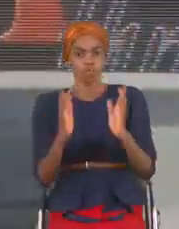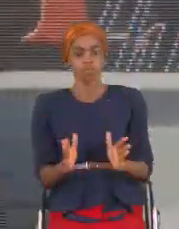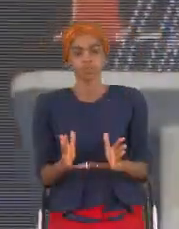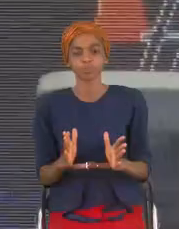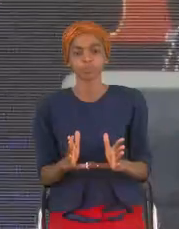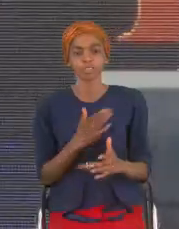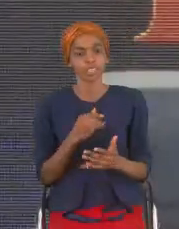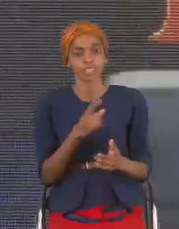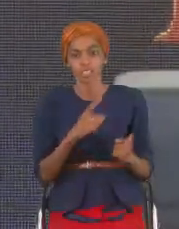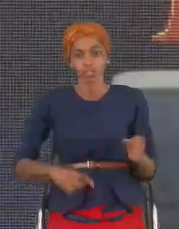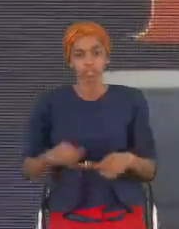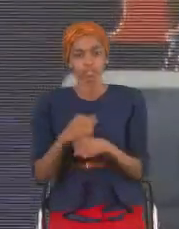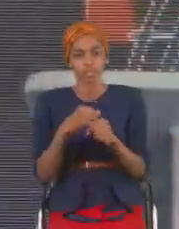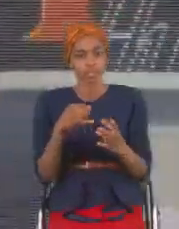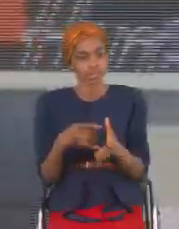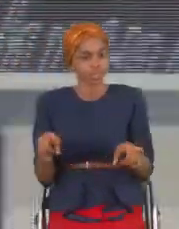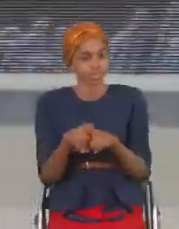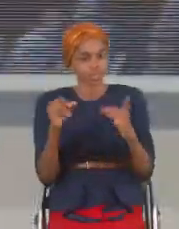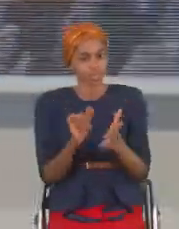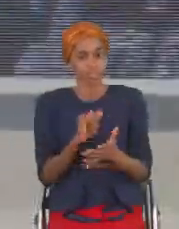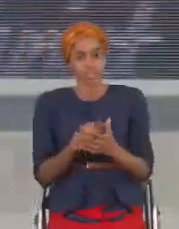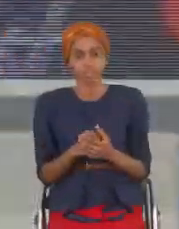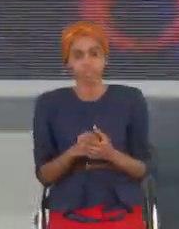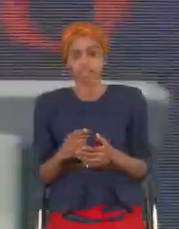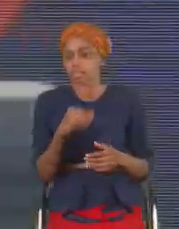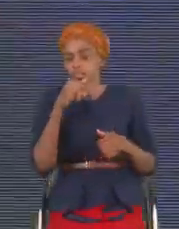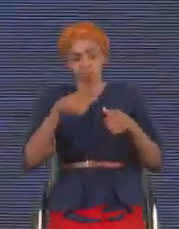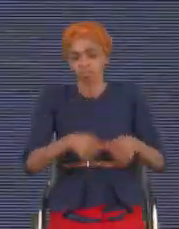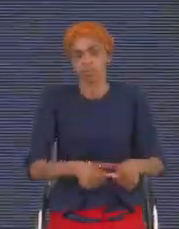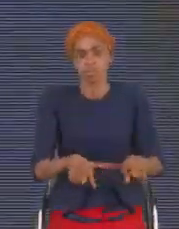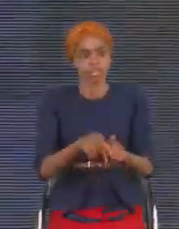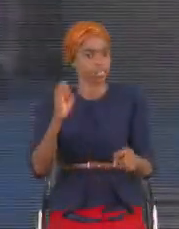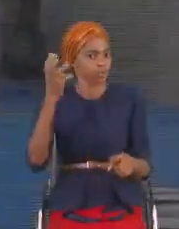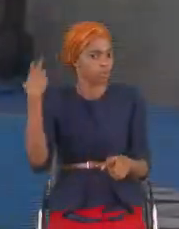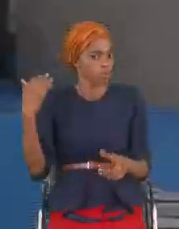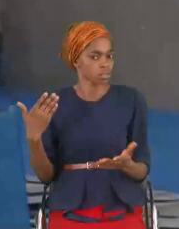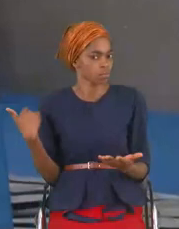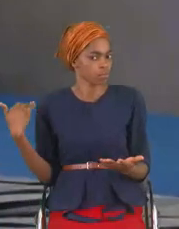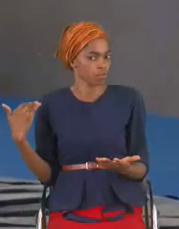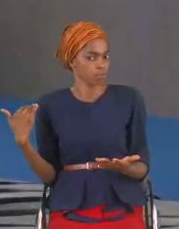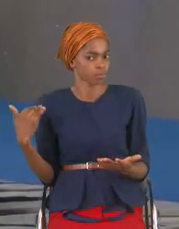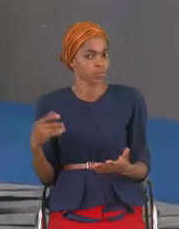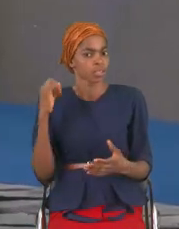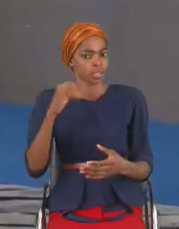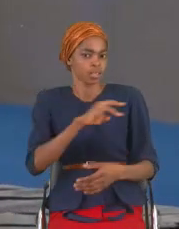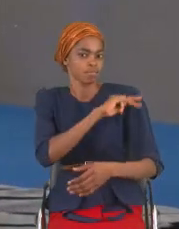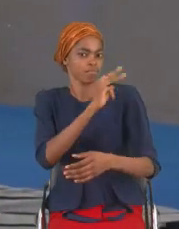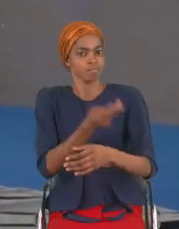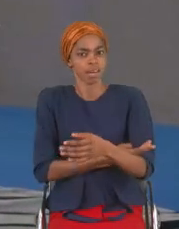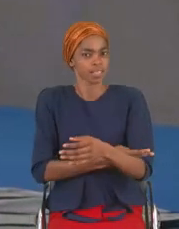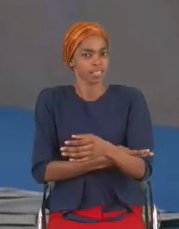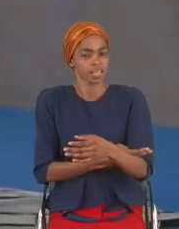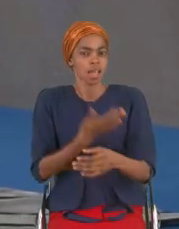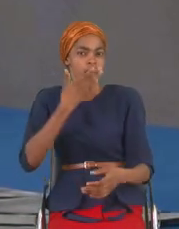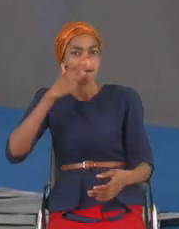him like that. He didn't remain as he was before. A mighty,